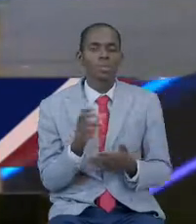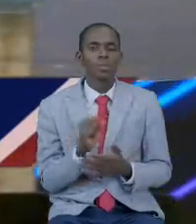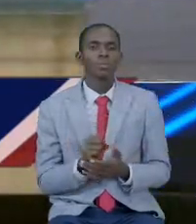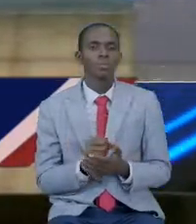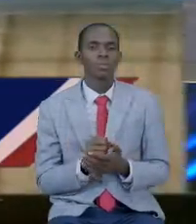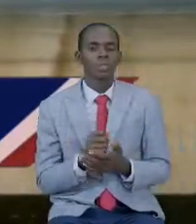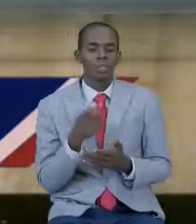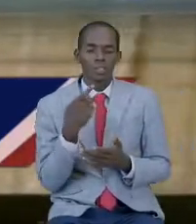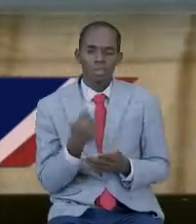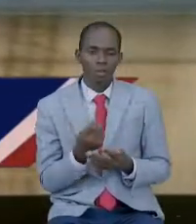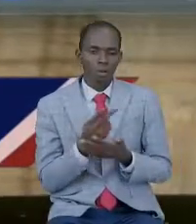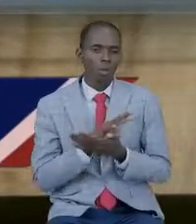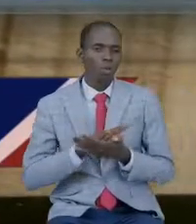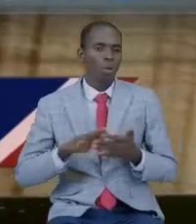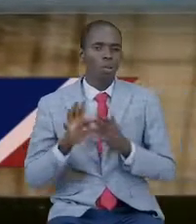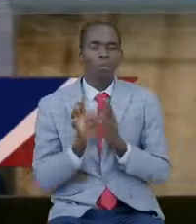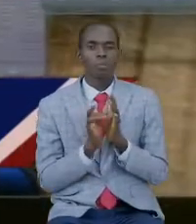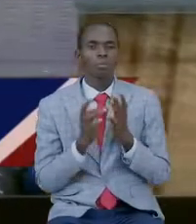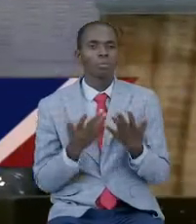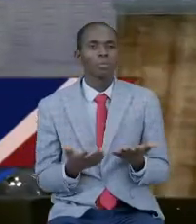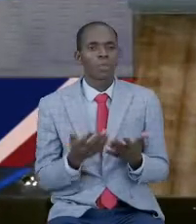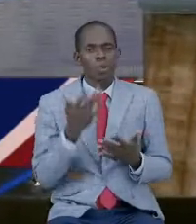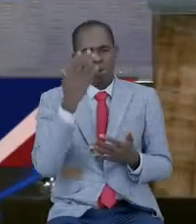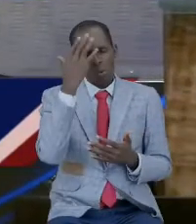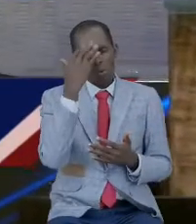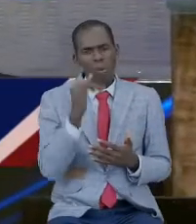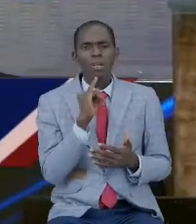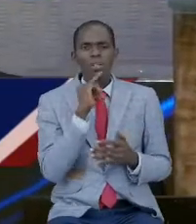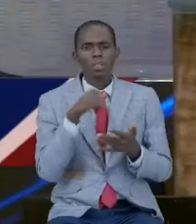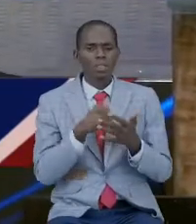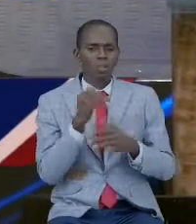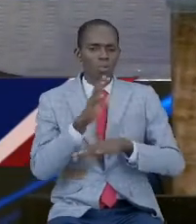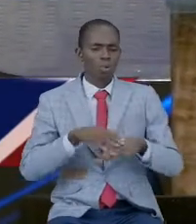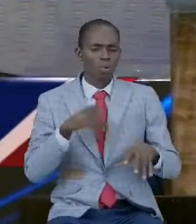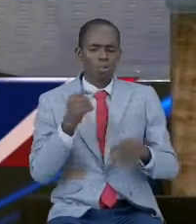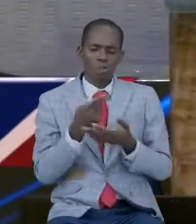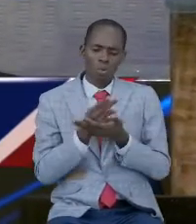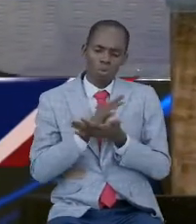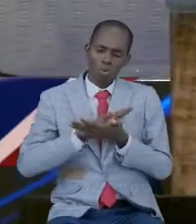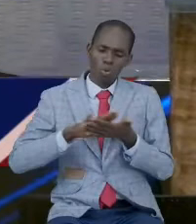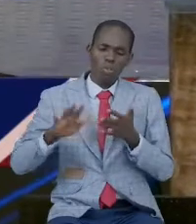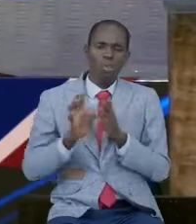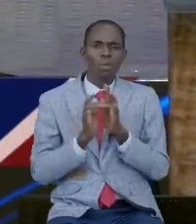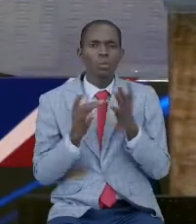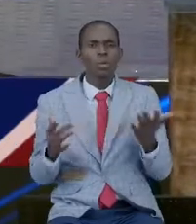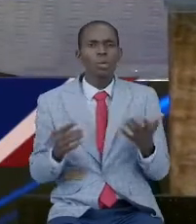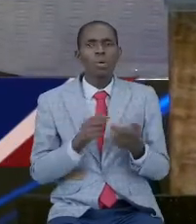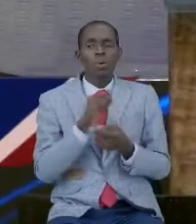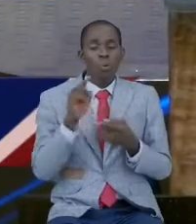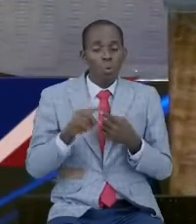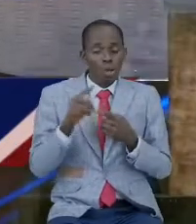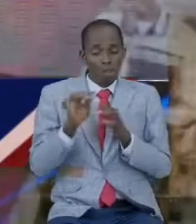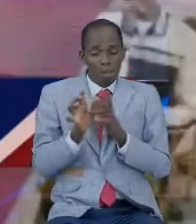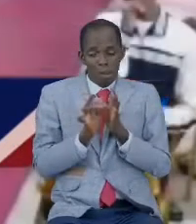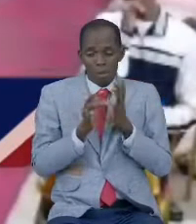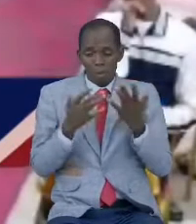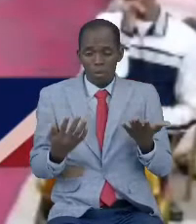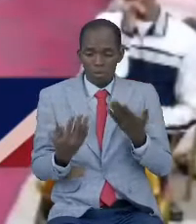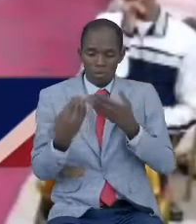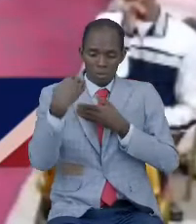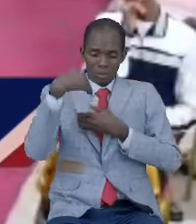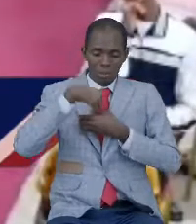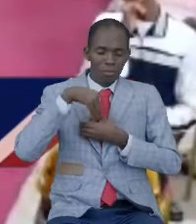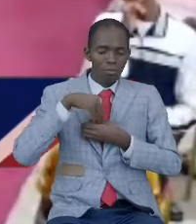The holy scriptures. What is it called, the holy scriptures? When the scriptures enter into